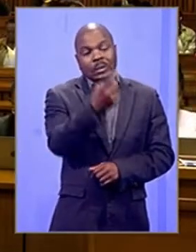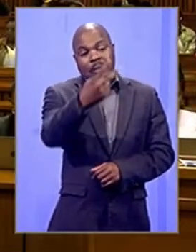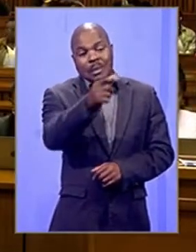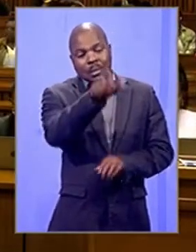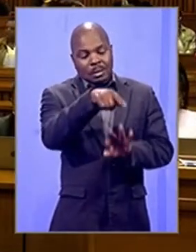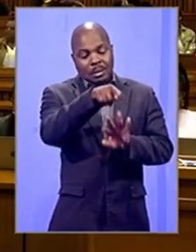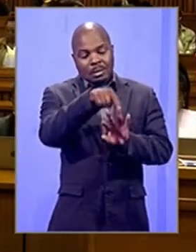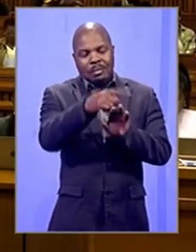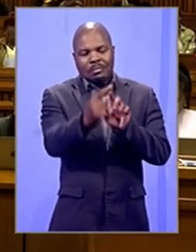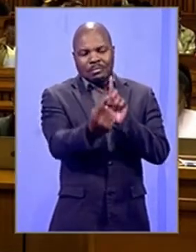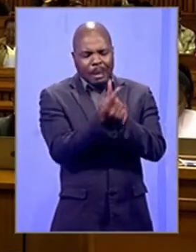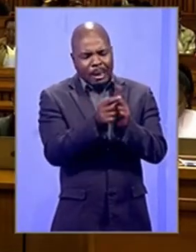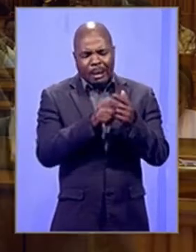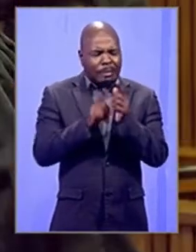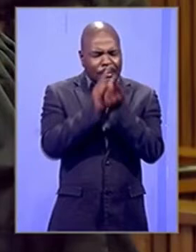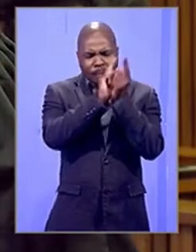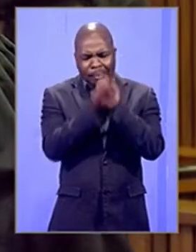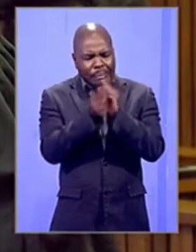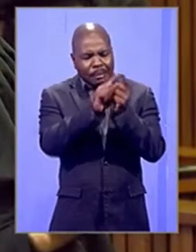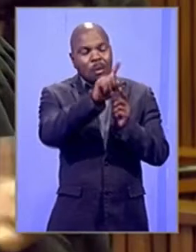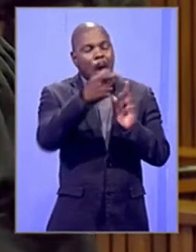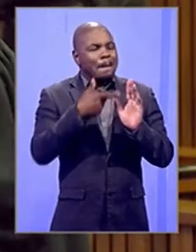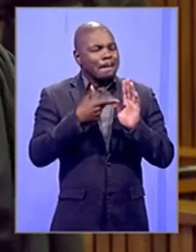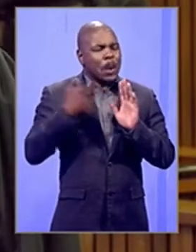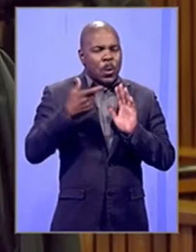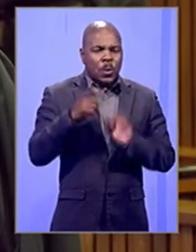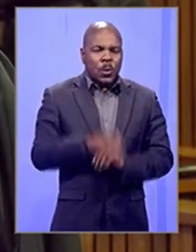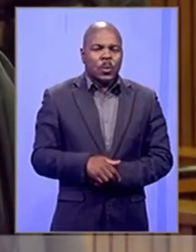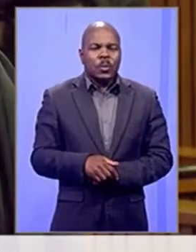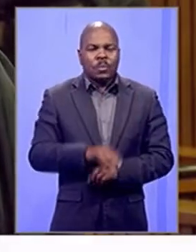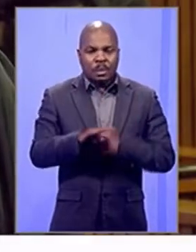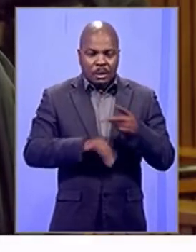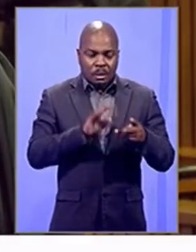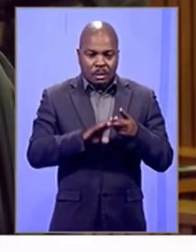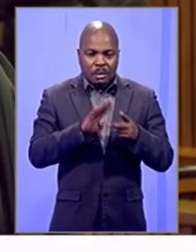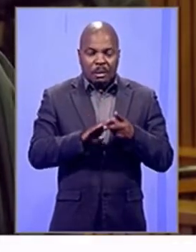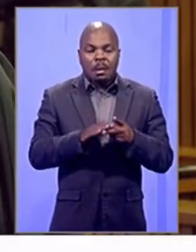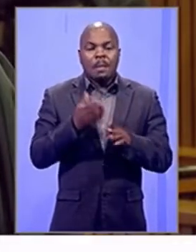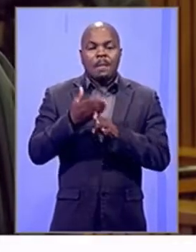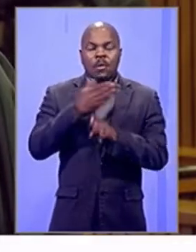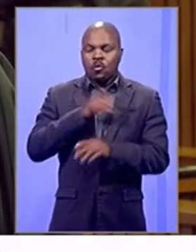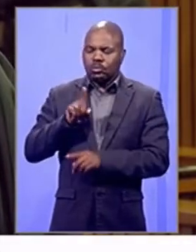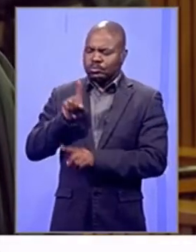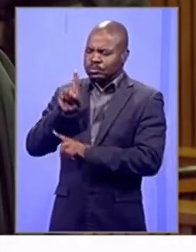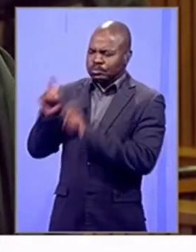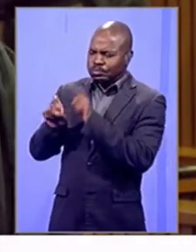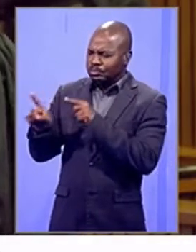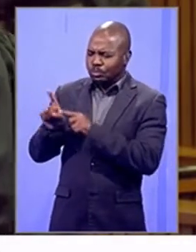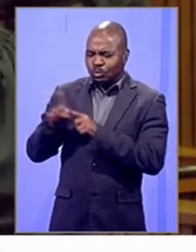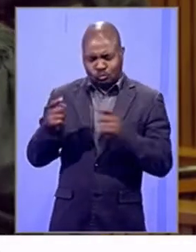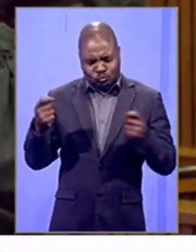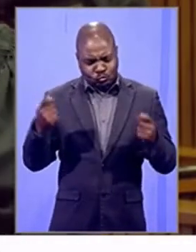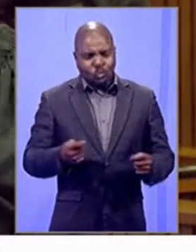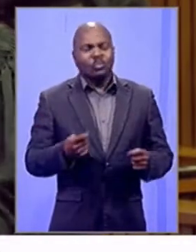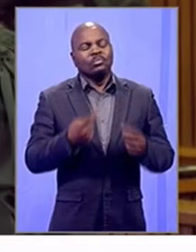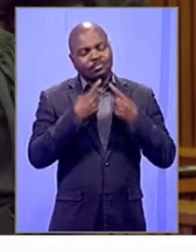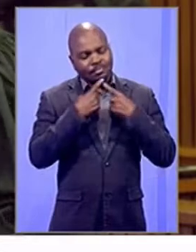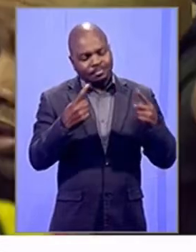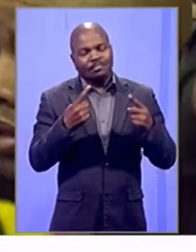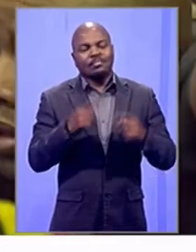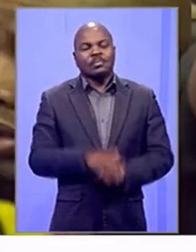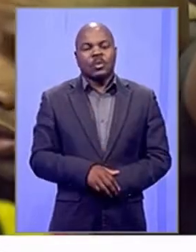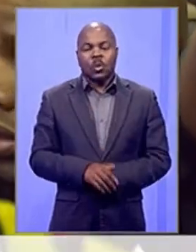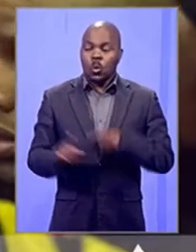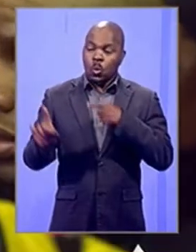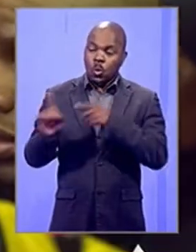Bobedi pele ga go thuntša. Nakong ya go mmotšološiša, Madlala o be a sa šišinyege. O netefaditše le gore